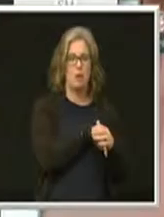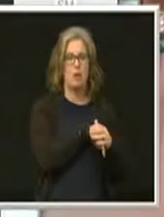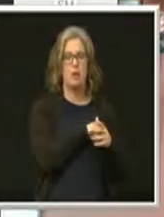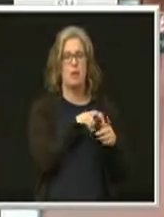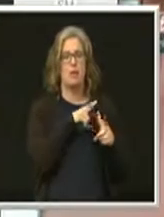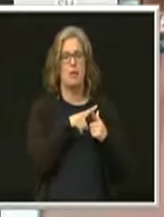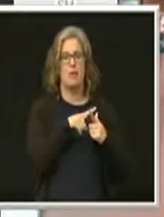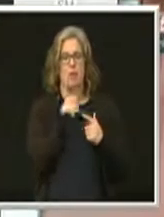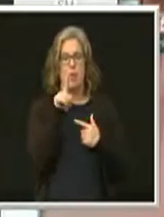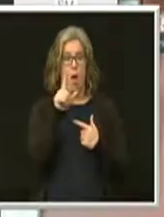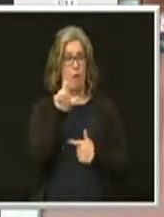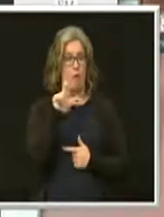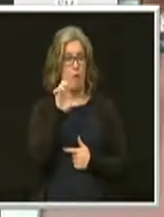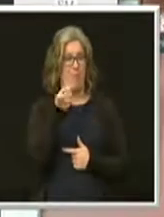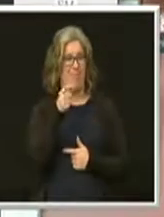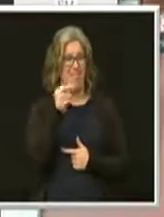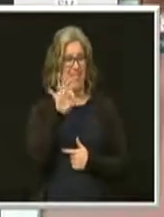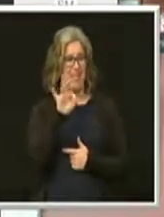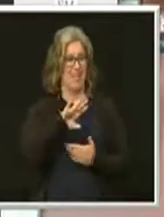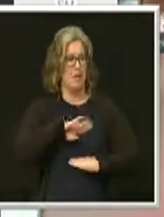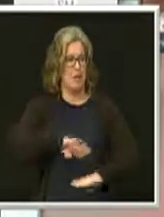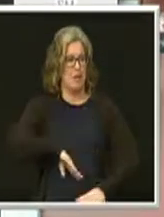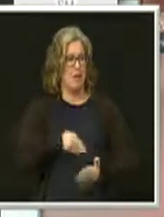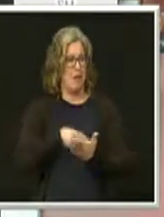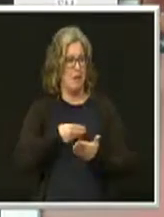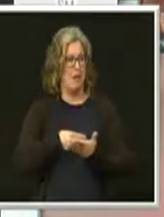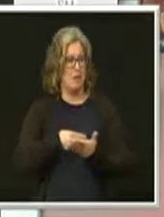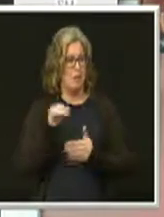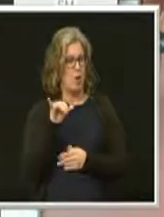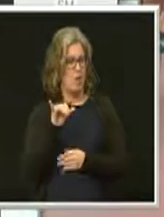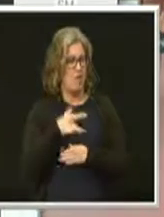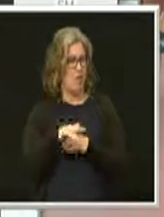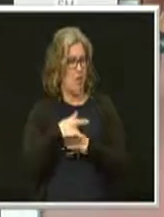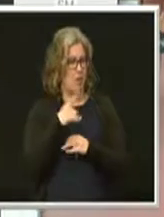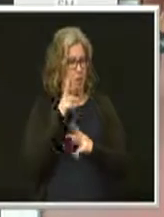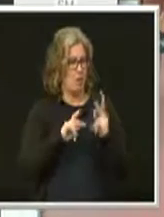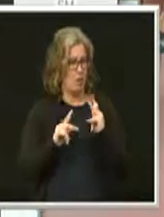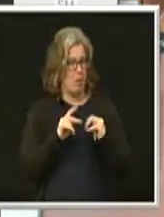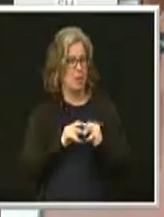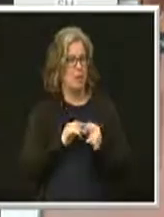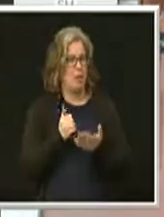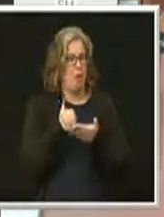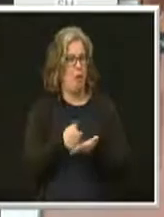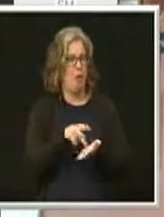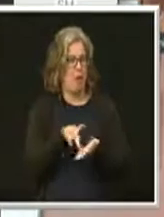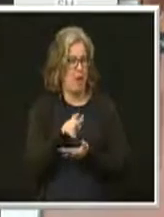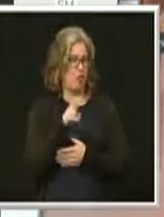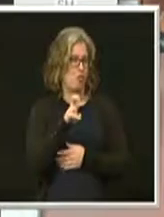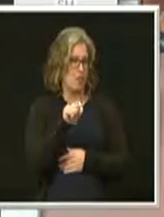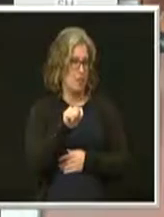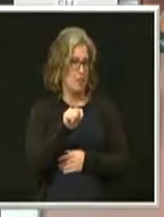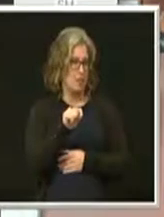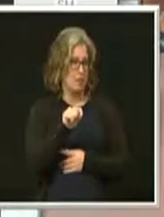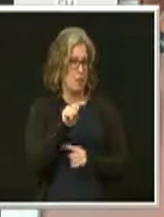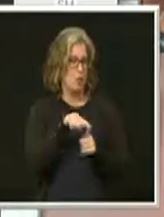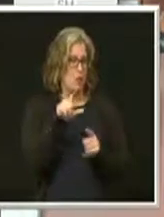then the One Louisville COVID-19 Relief Fund is also available for people to help pay rent. And you